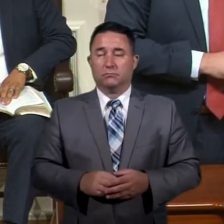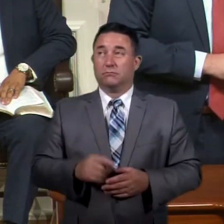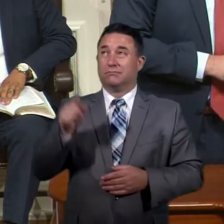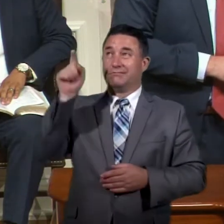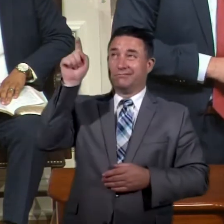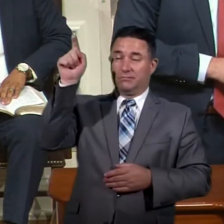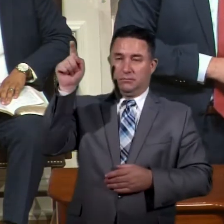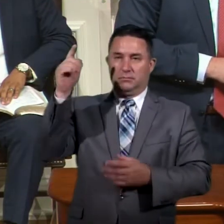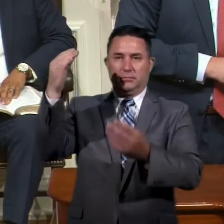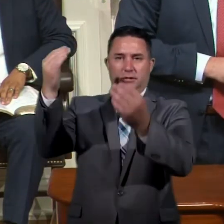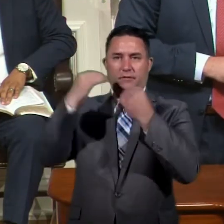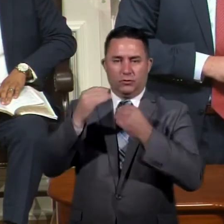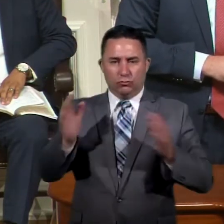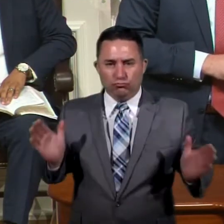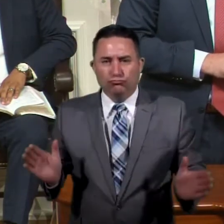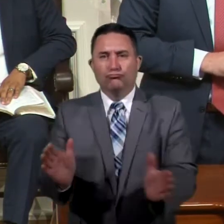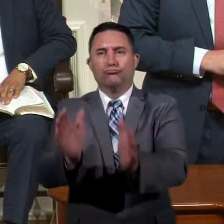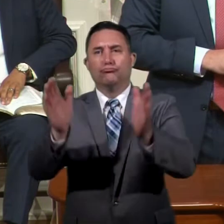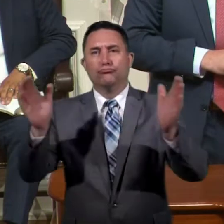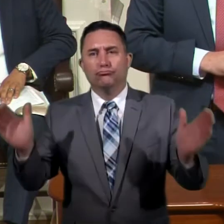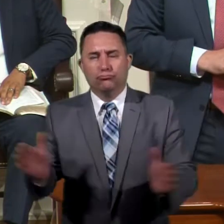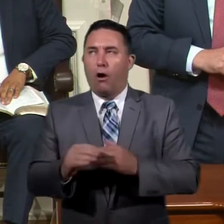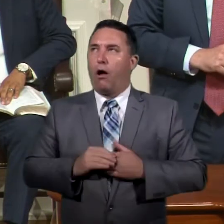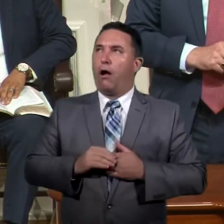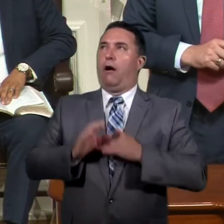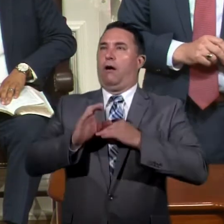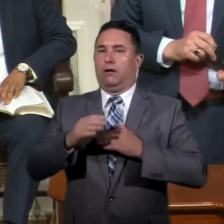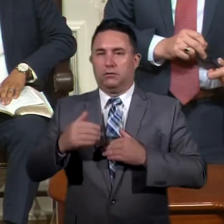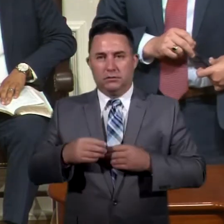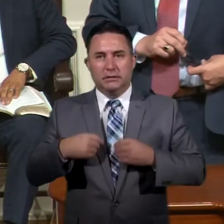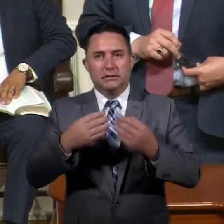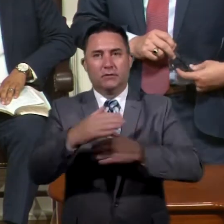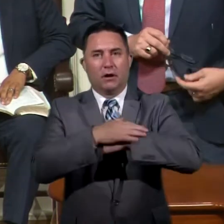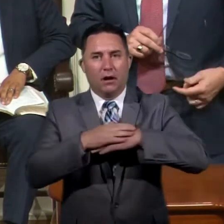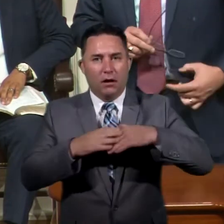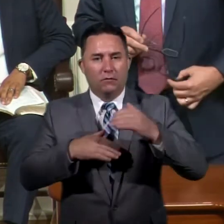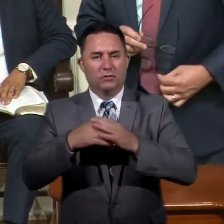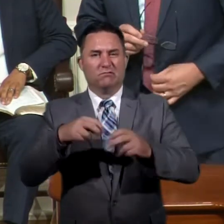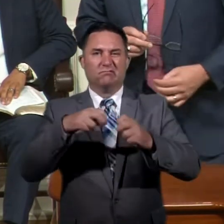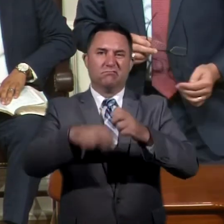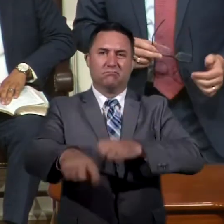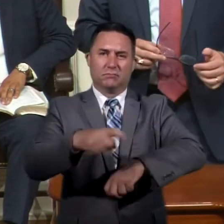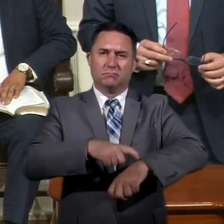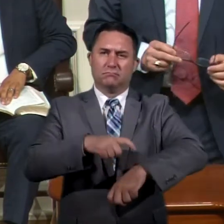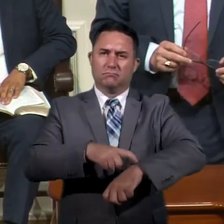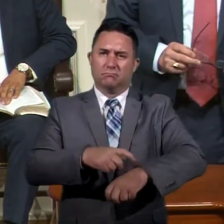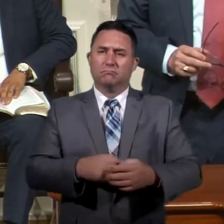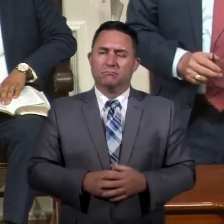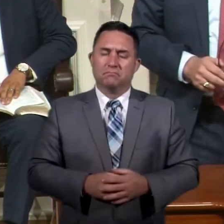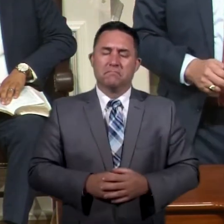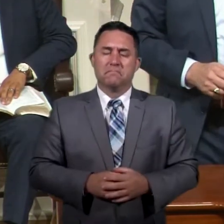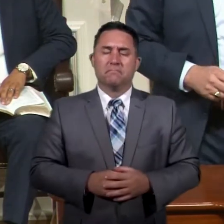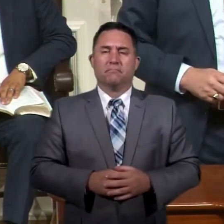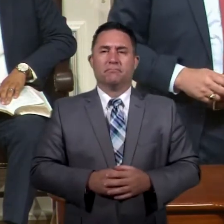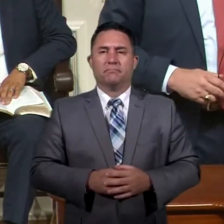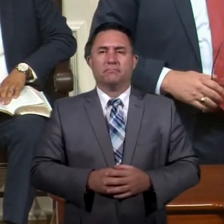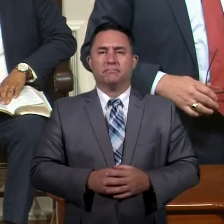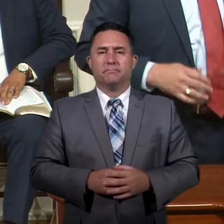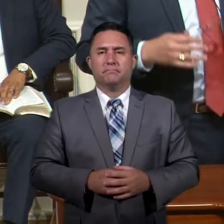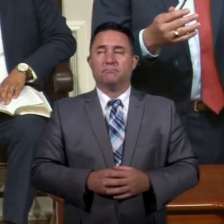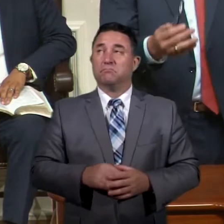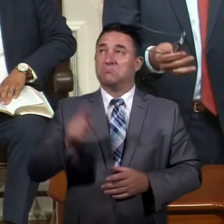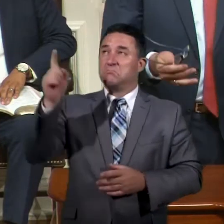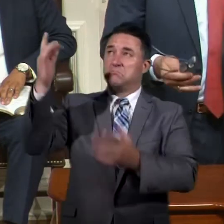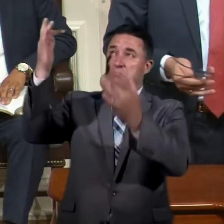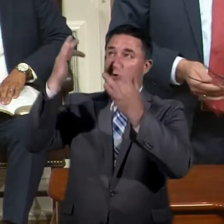who encourages us. Es el que nos anima. He's the one who comforts us in difficult times. Es el que nos consuela a través de tiempos difíciles. He's